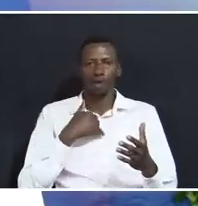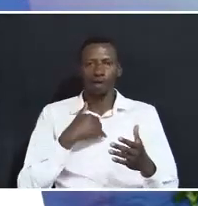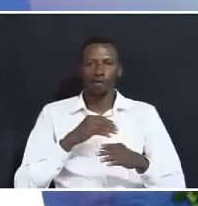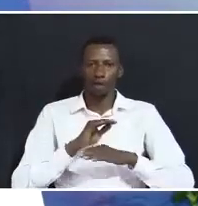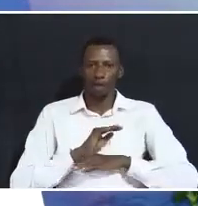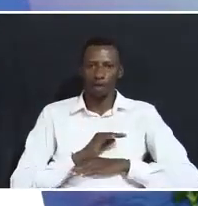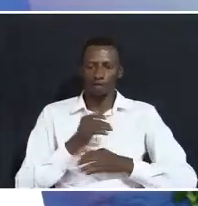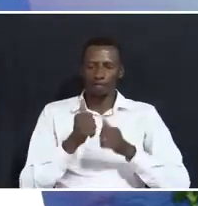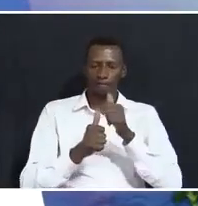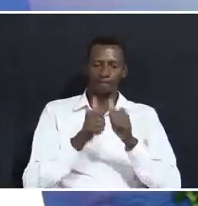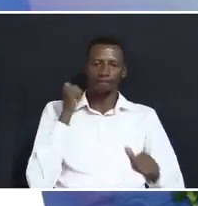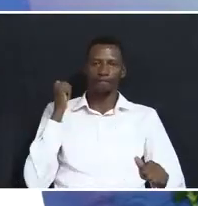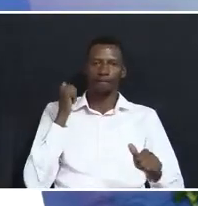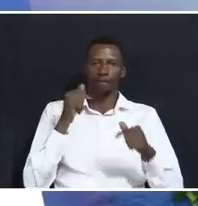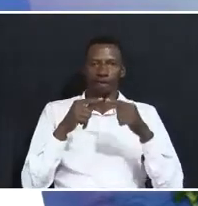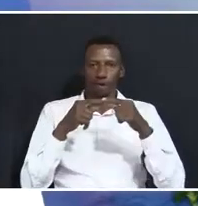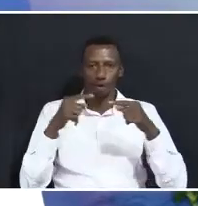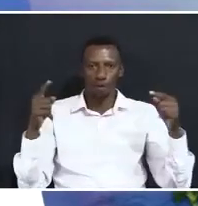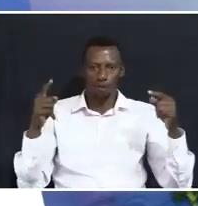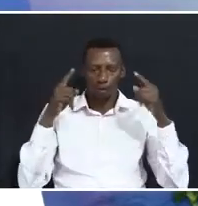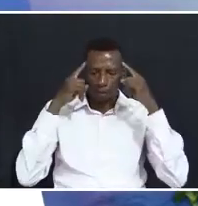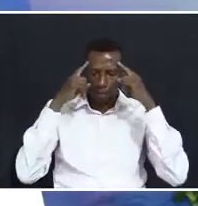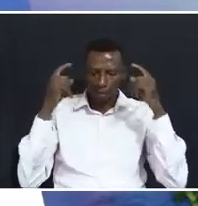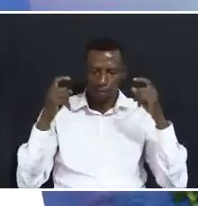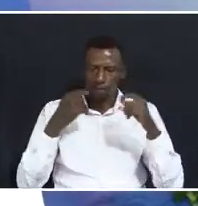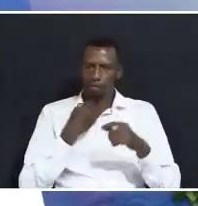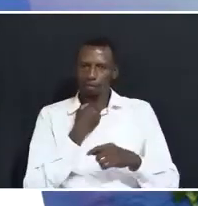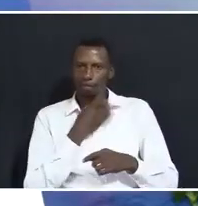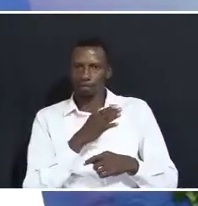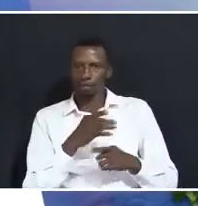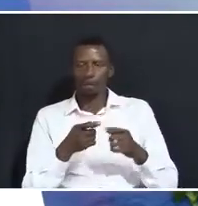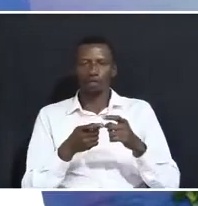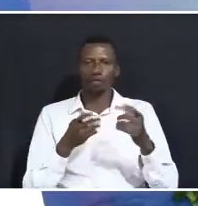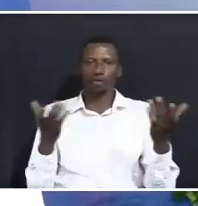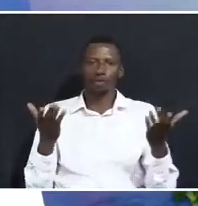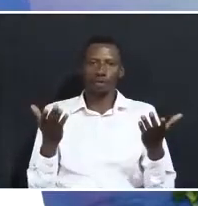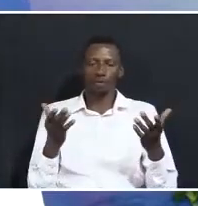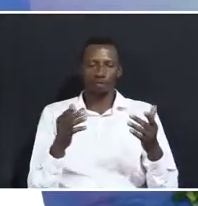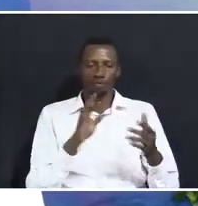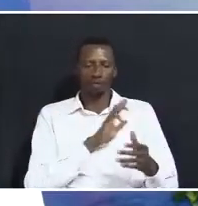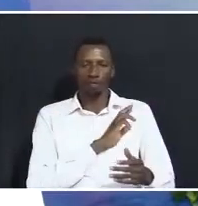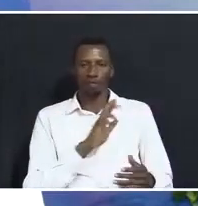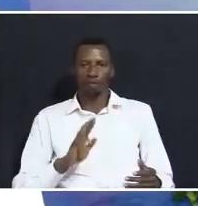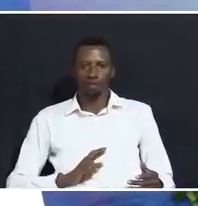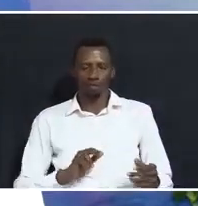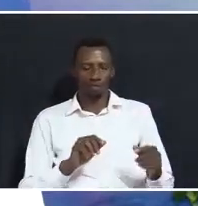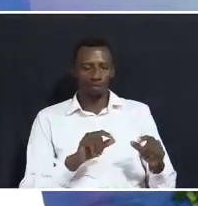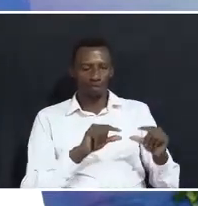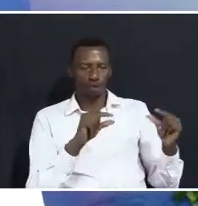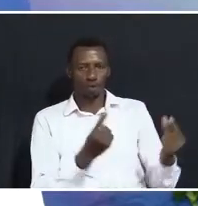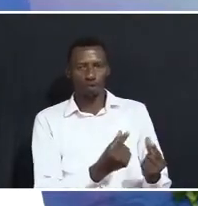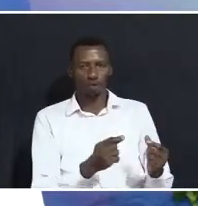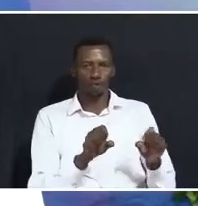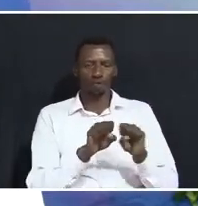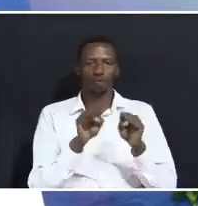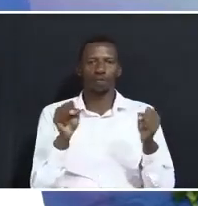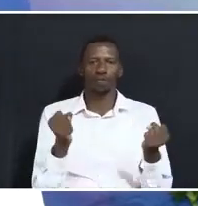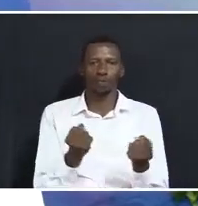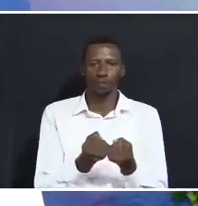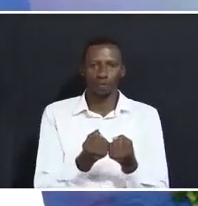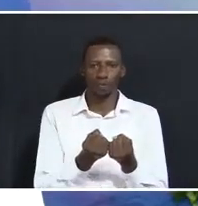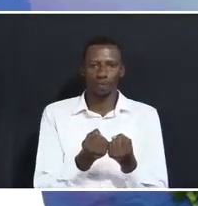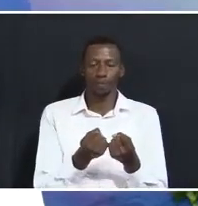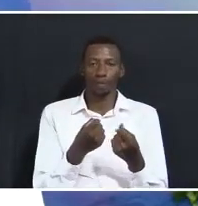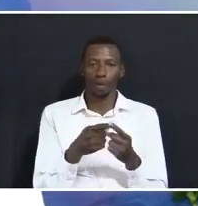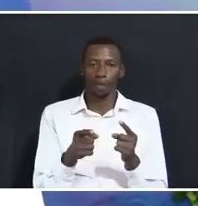rejection and opposition and hatred coming from the religious group of the society. But